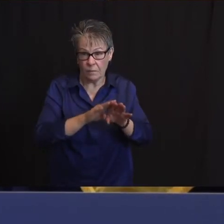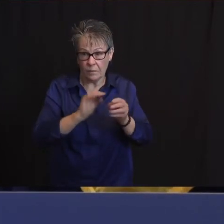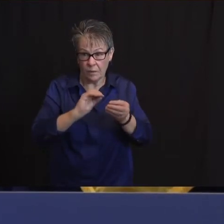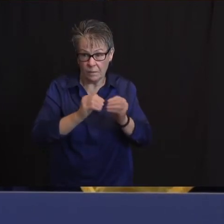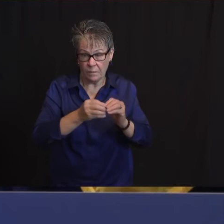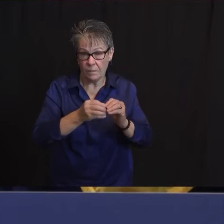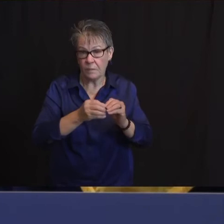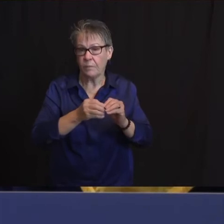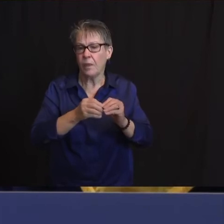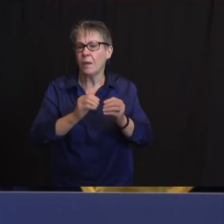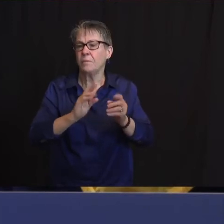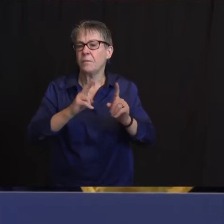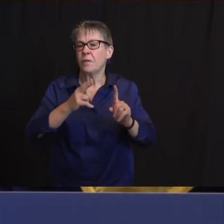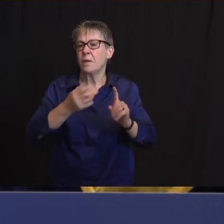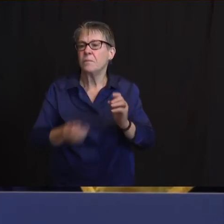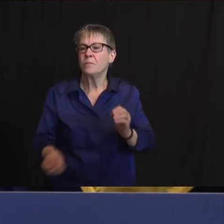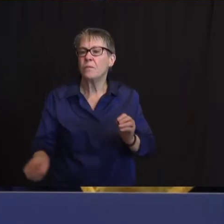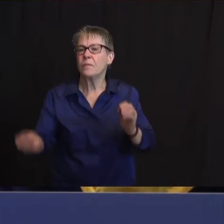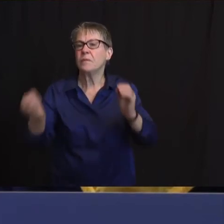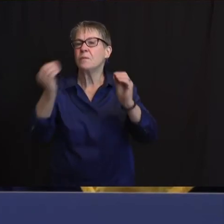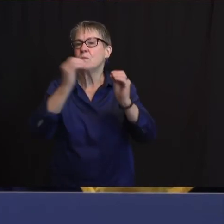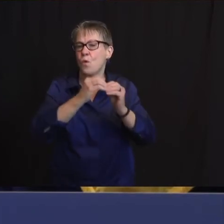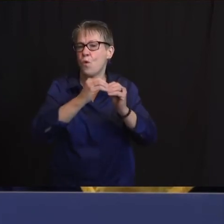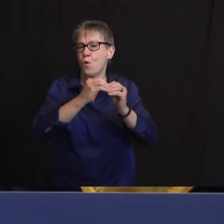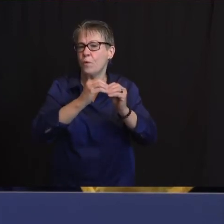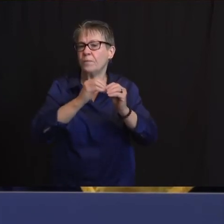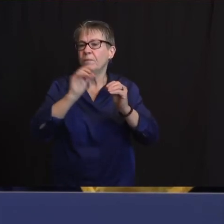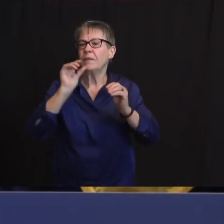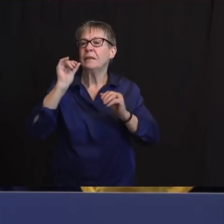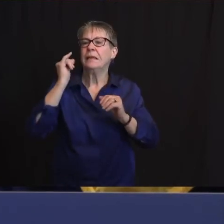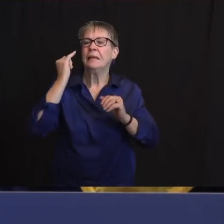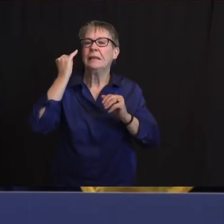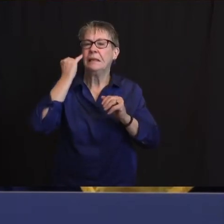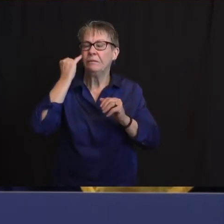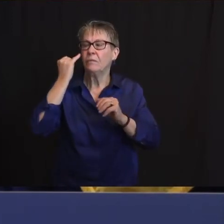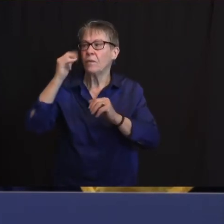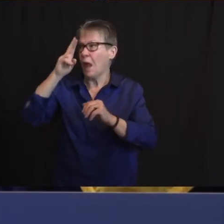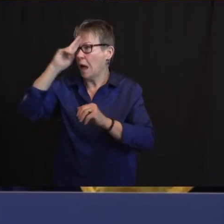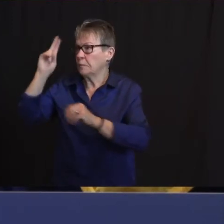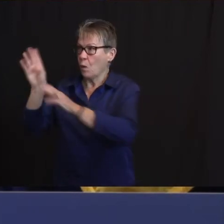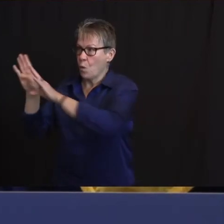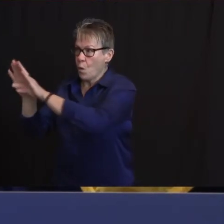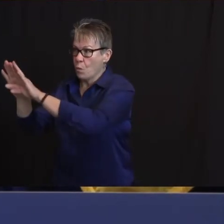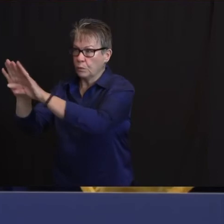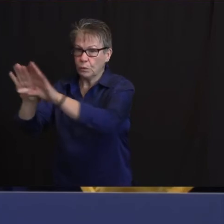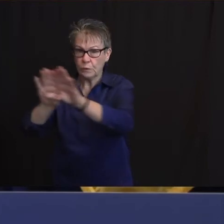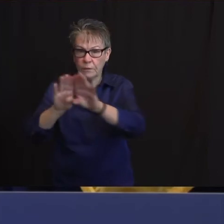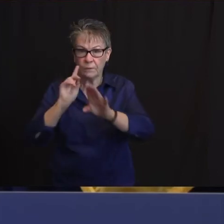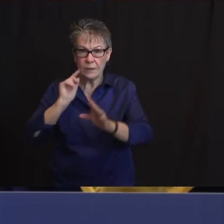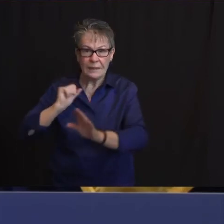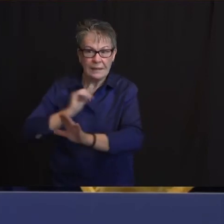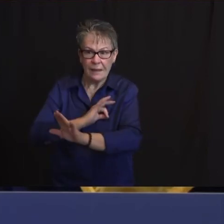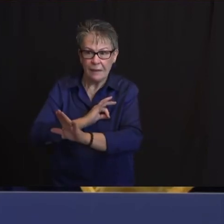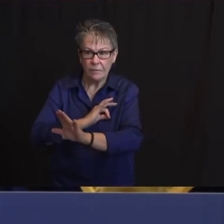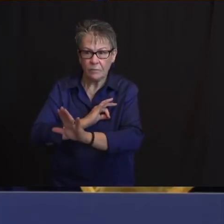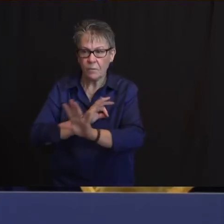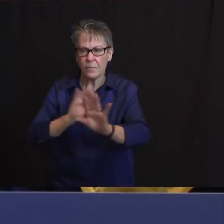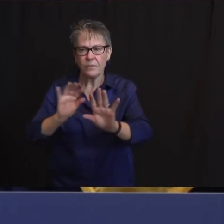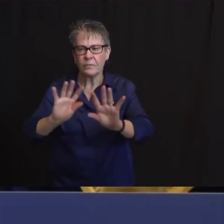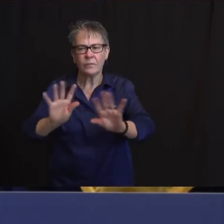would virtually have been closed at that point, because dealing with their own staff. This is not including the CVS or the